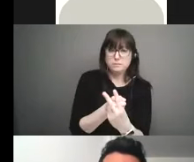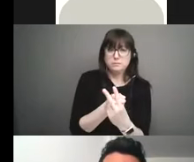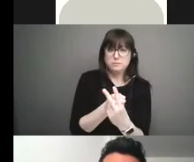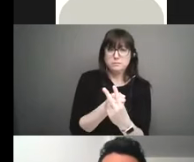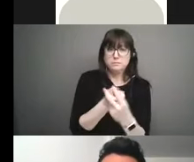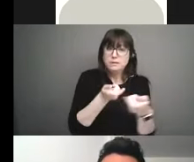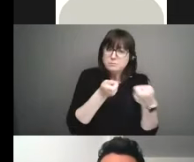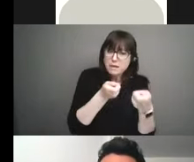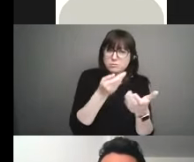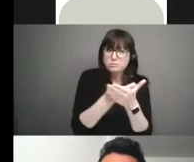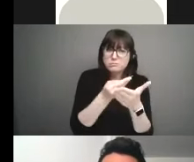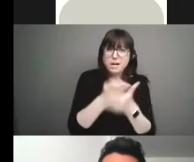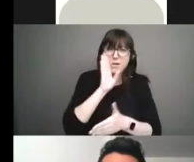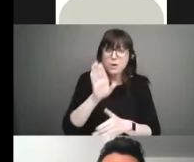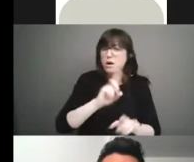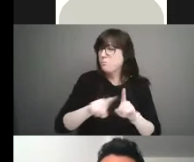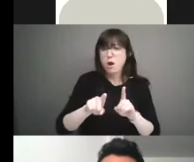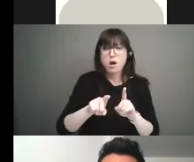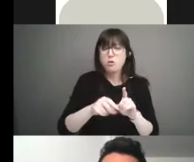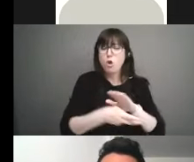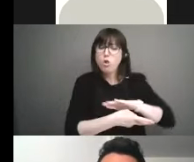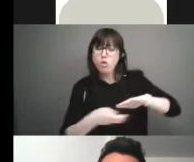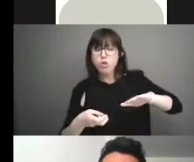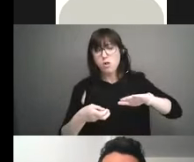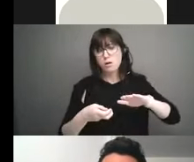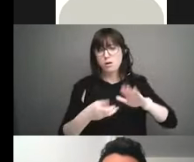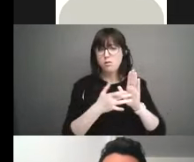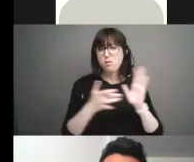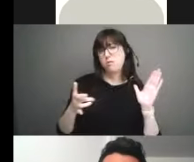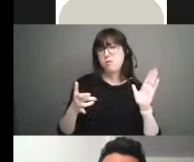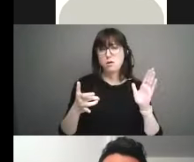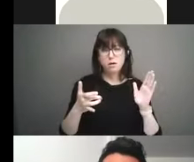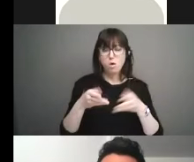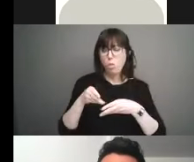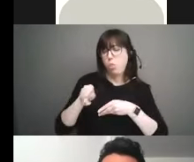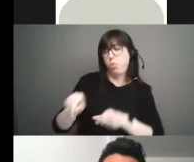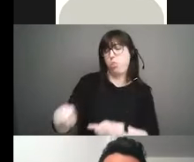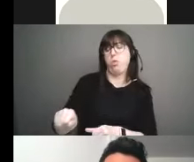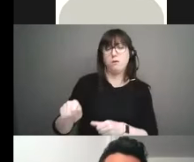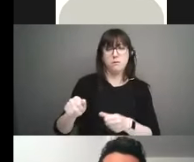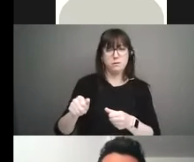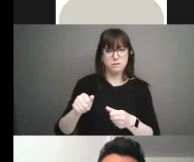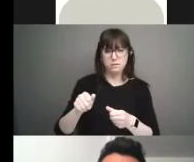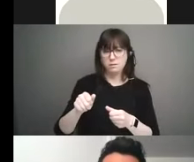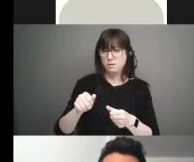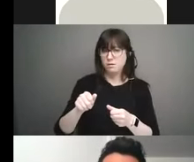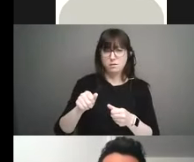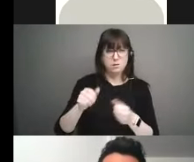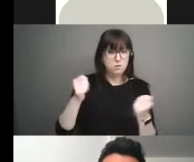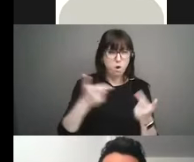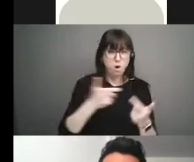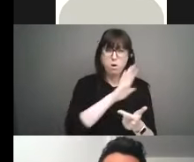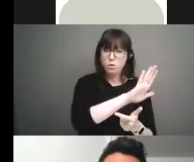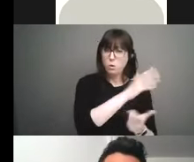her financial affairs, but had turned around and had done the complete opposite of what he was supposed to do and had blown through all of